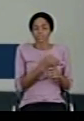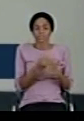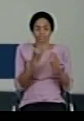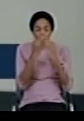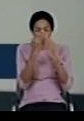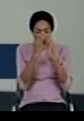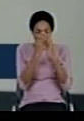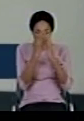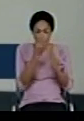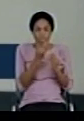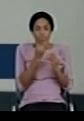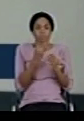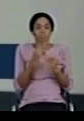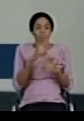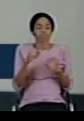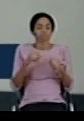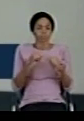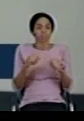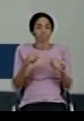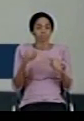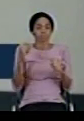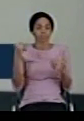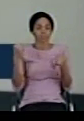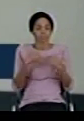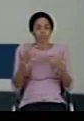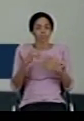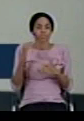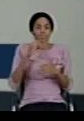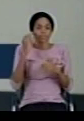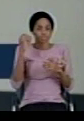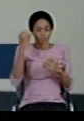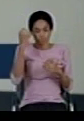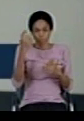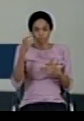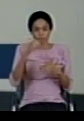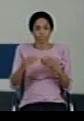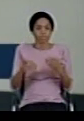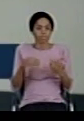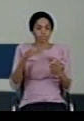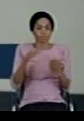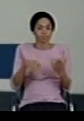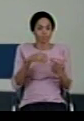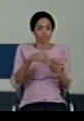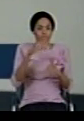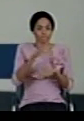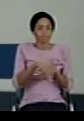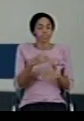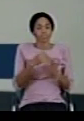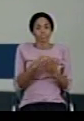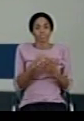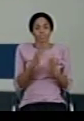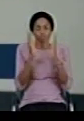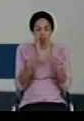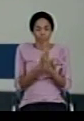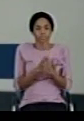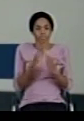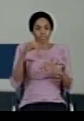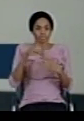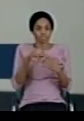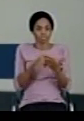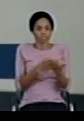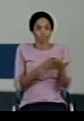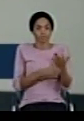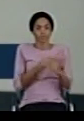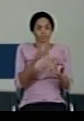I just had this urge to wake up and just pray about the chest pain last night. I woke up and prayed, and this morning when I woke up, I've not experienced any chest